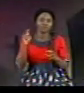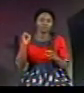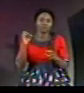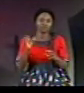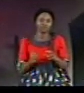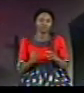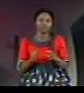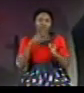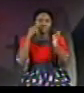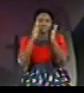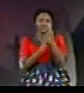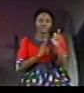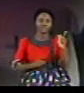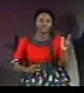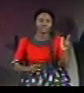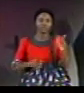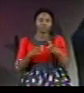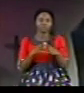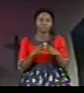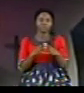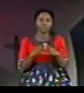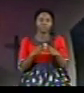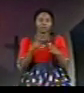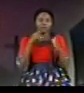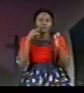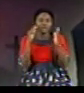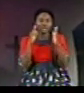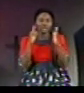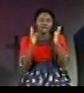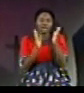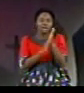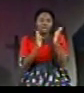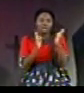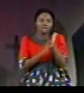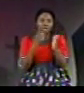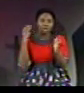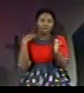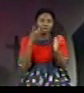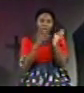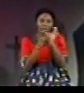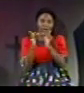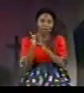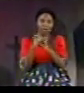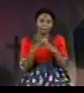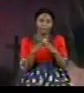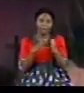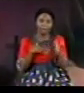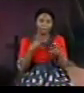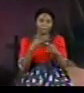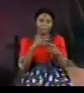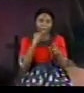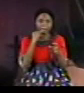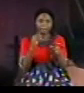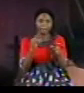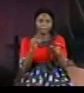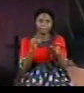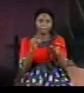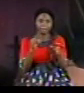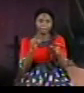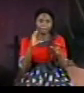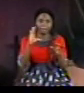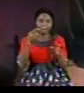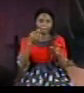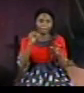Lord. Praise Master Jesus. My name is Welt Isioma.